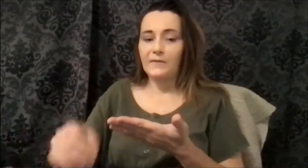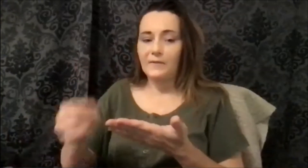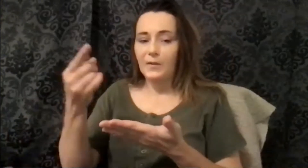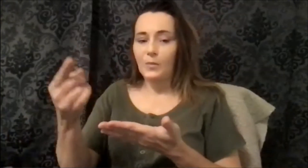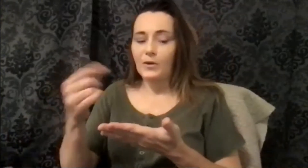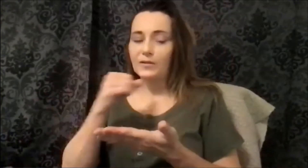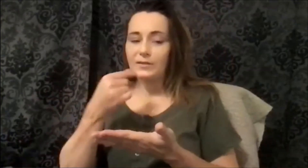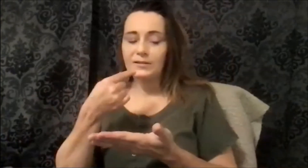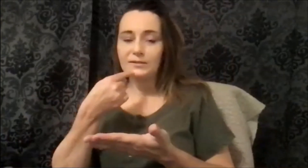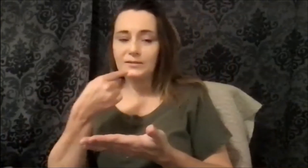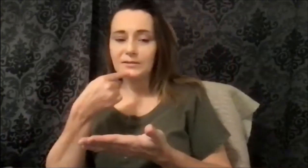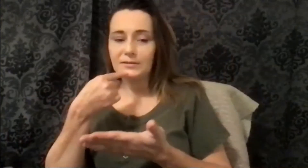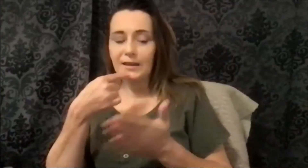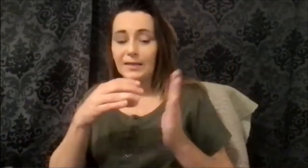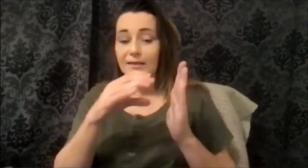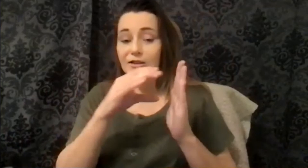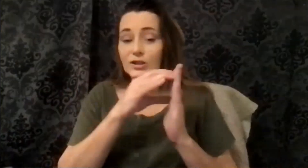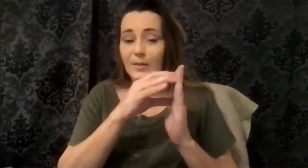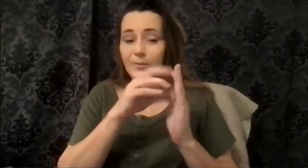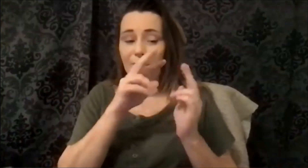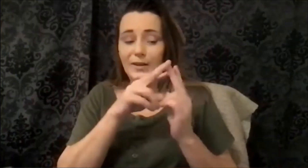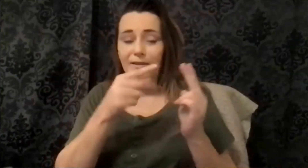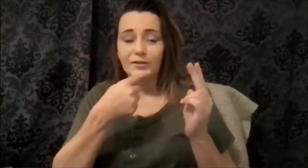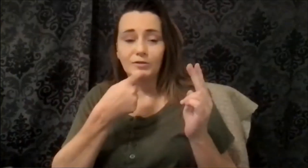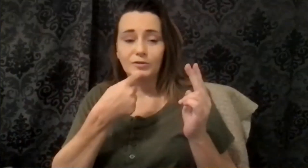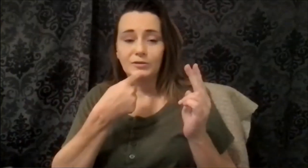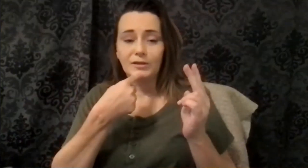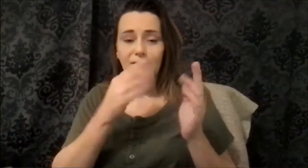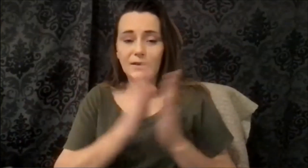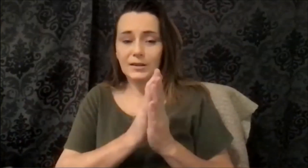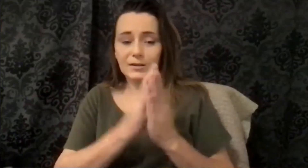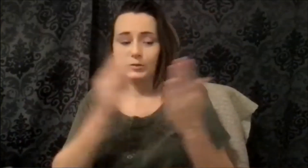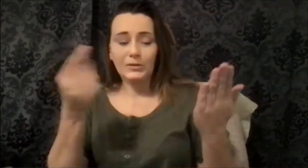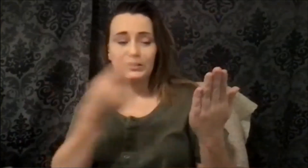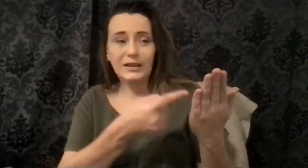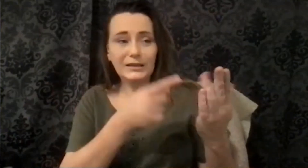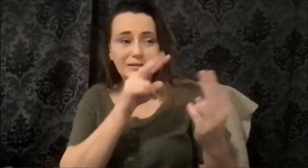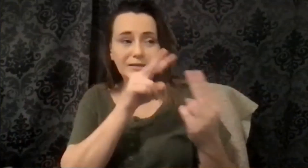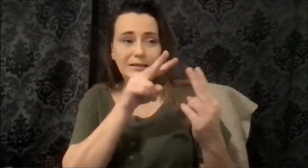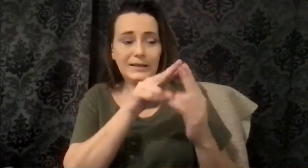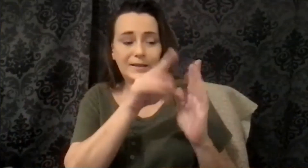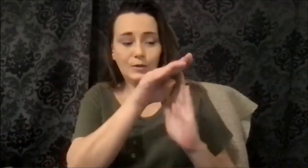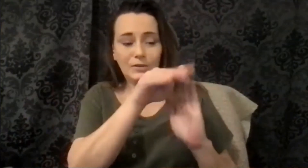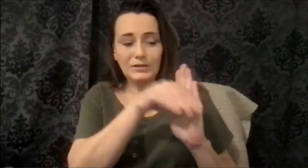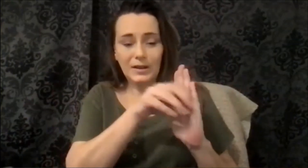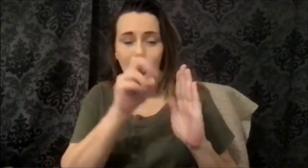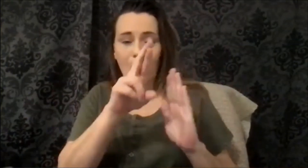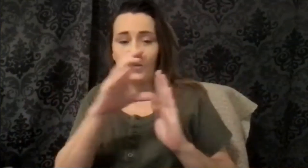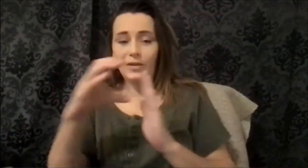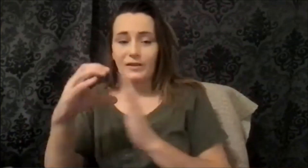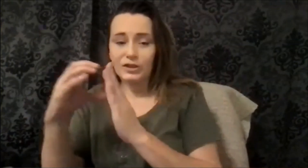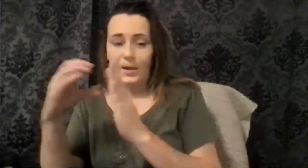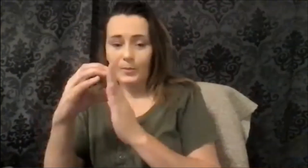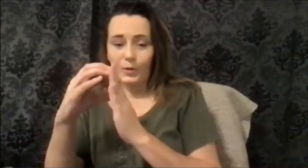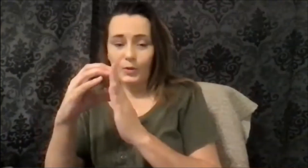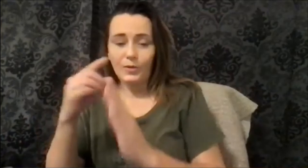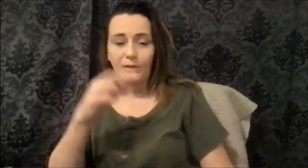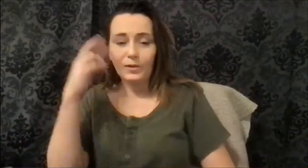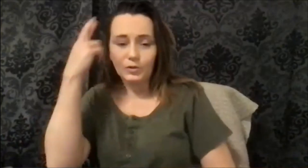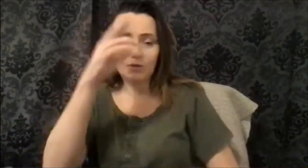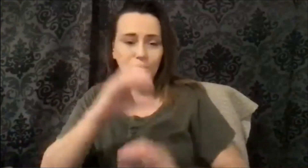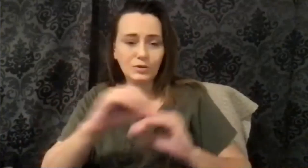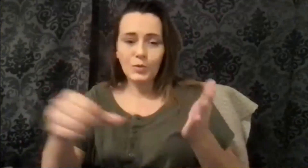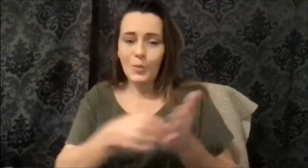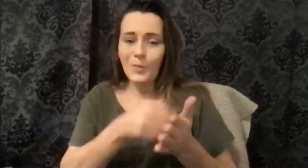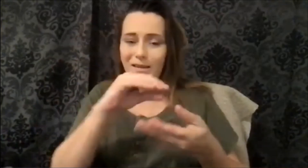doesn't say the chapter. It either says, like I'm opening it here, it says either the step or the chapter. There's a reason why there's no page